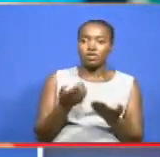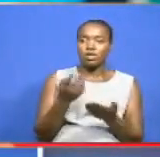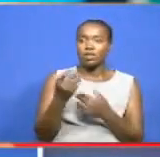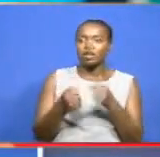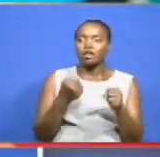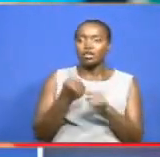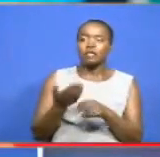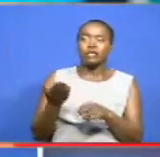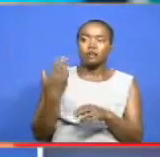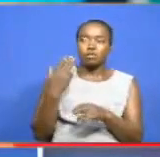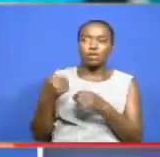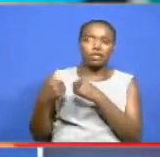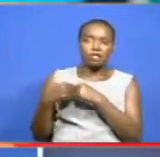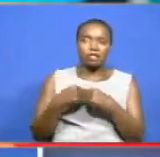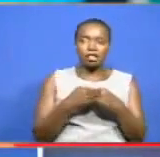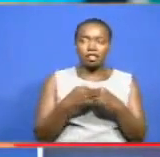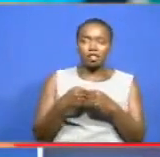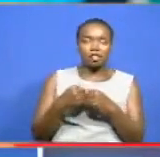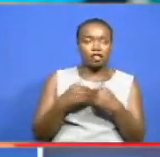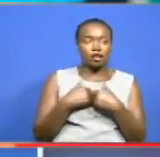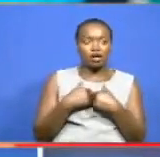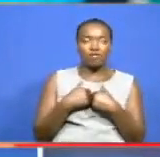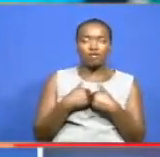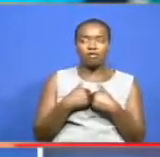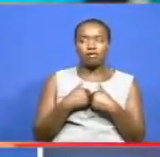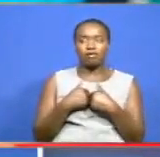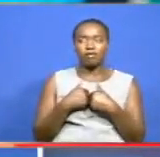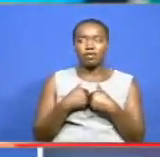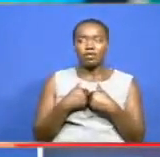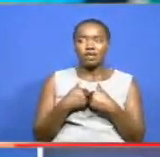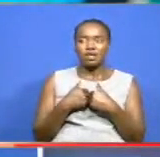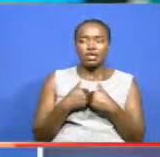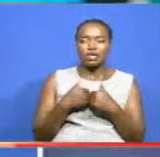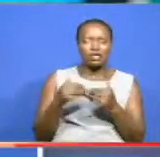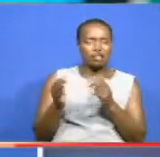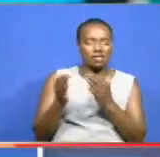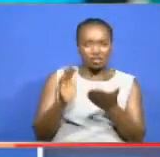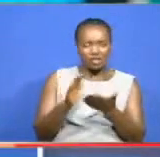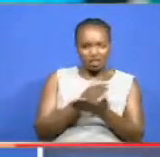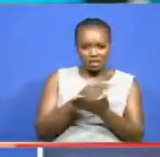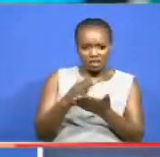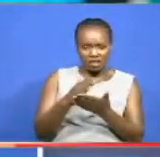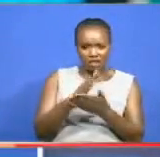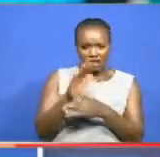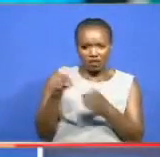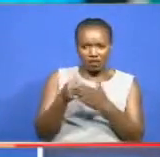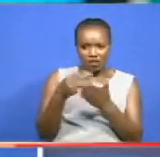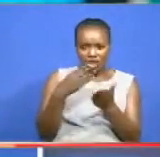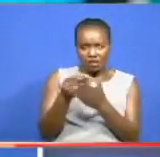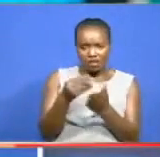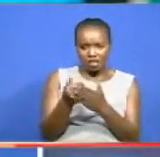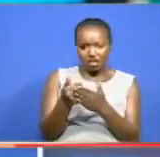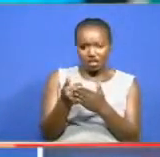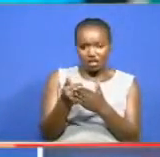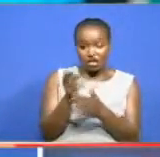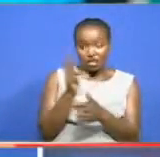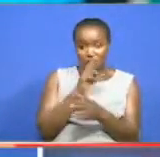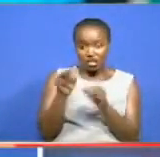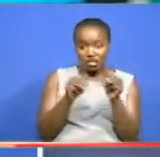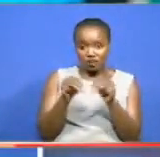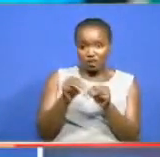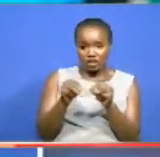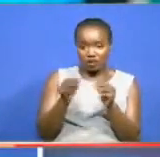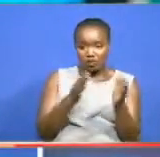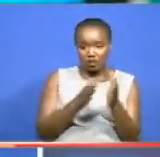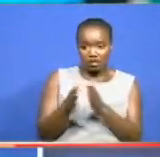back said that one of the challenges that we face in almost every sector when it deals with money is the risk management